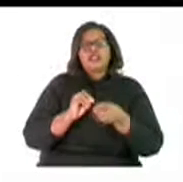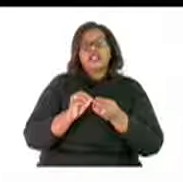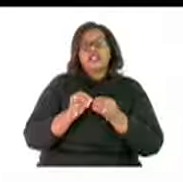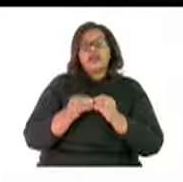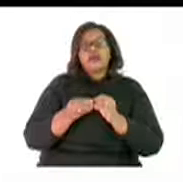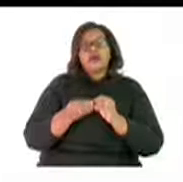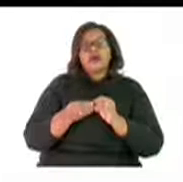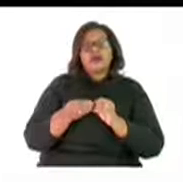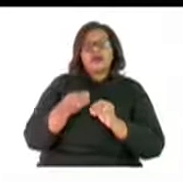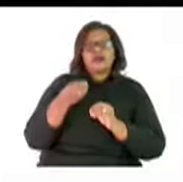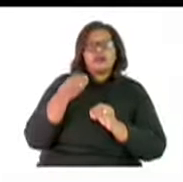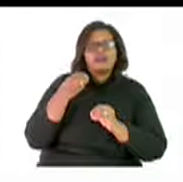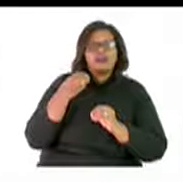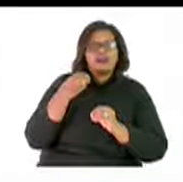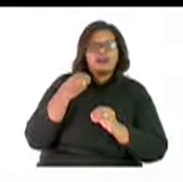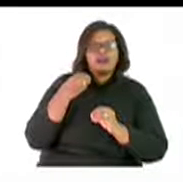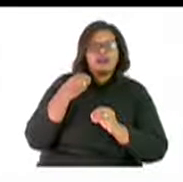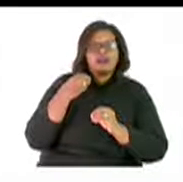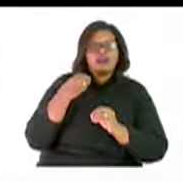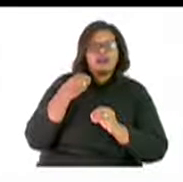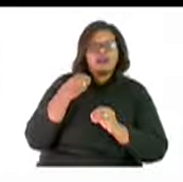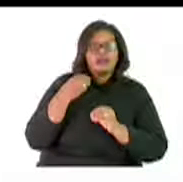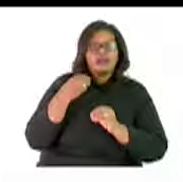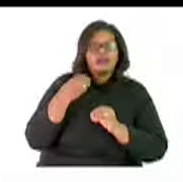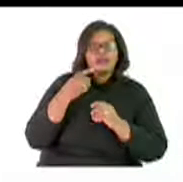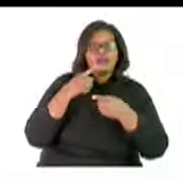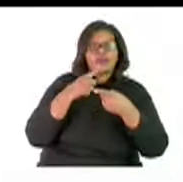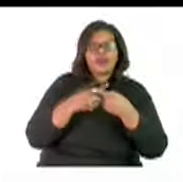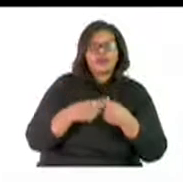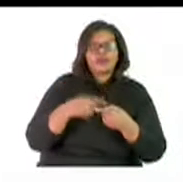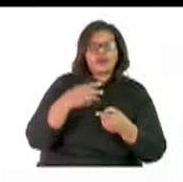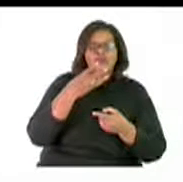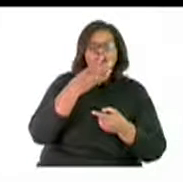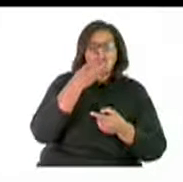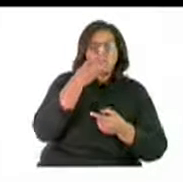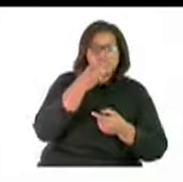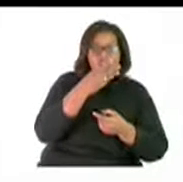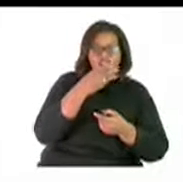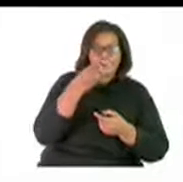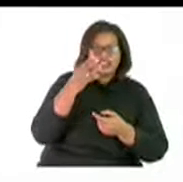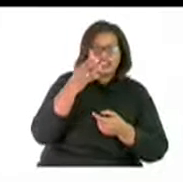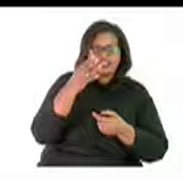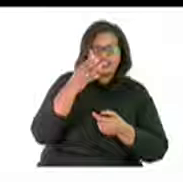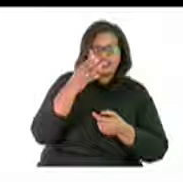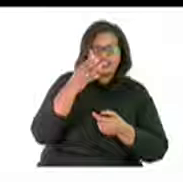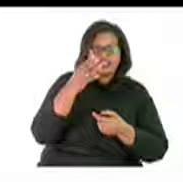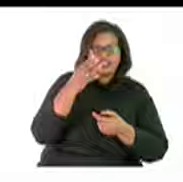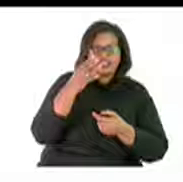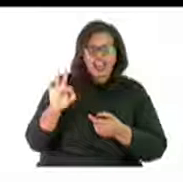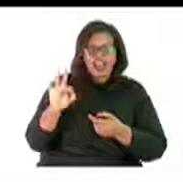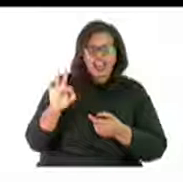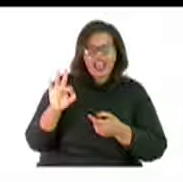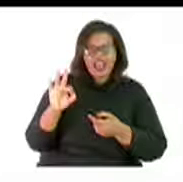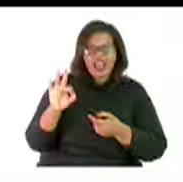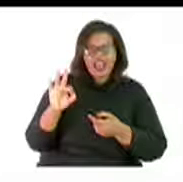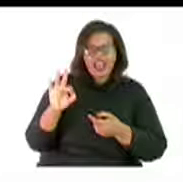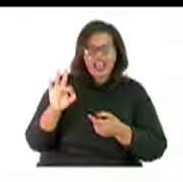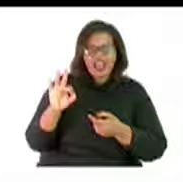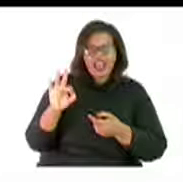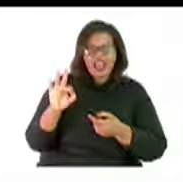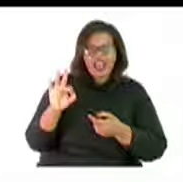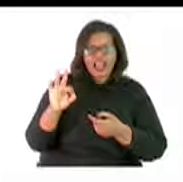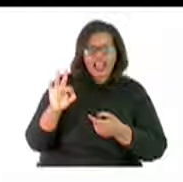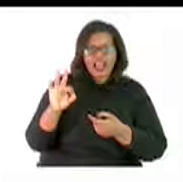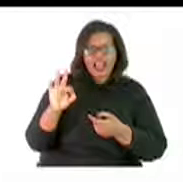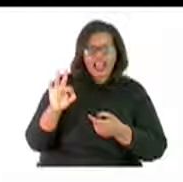8. Here the only difference is we are using 3 numbers, not 2 as we have been doing it.